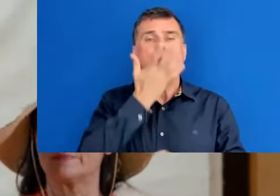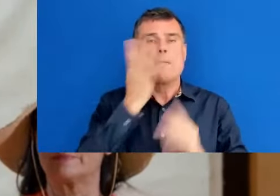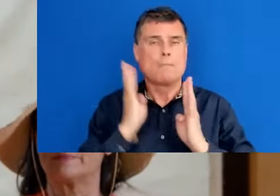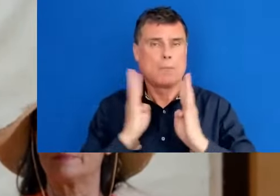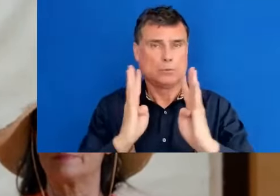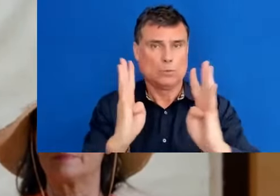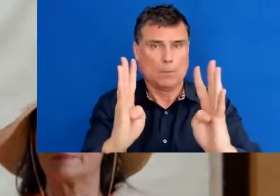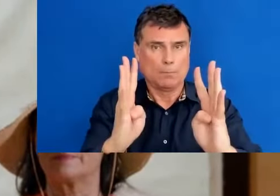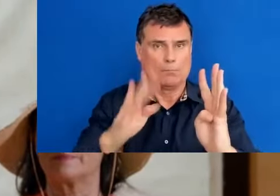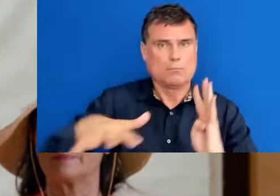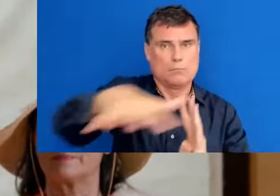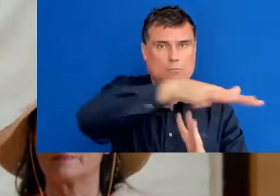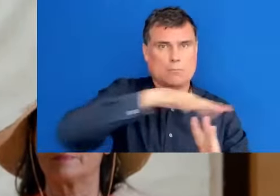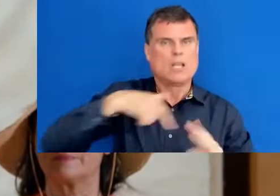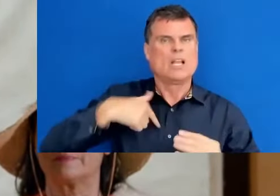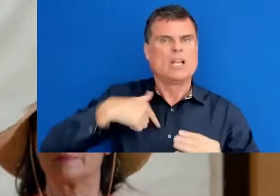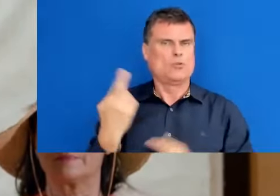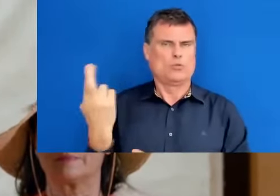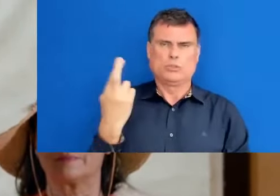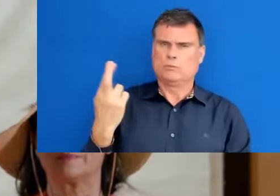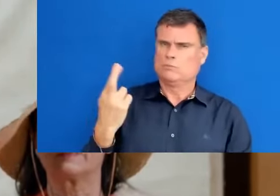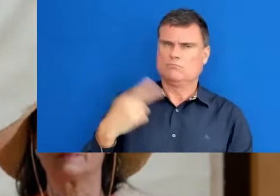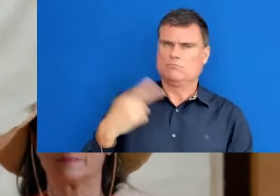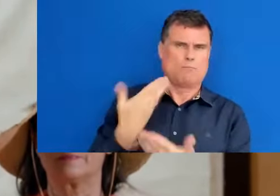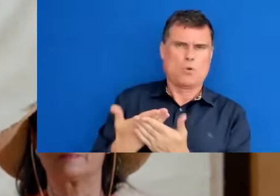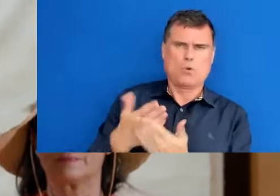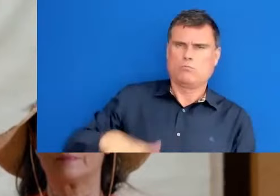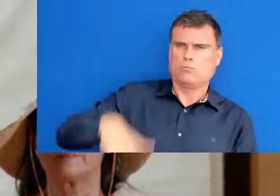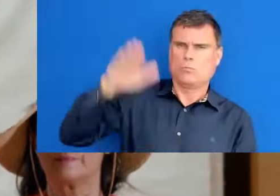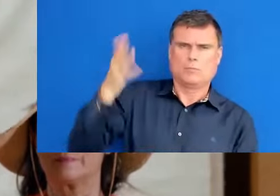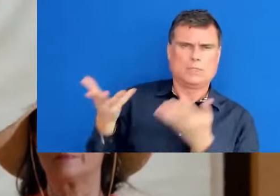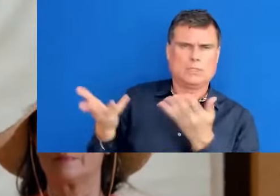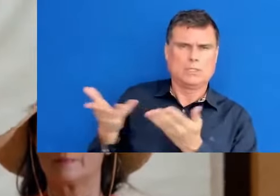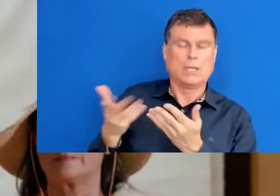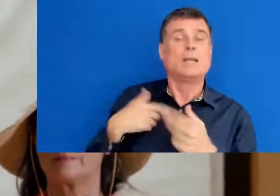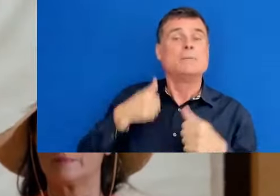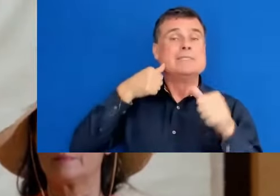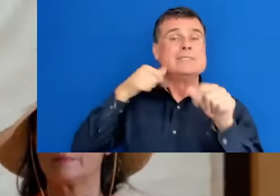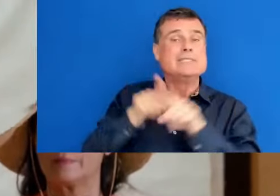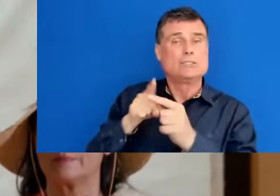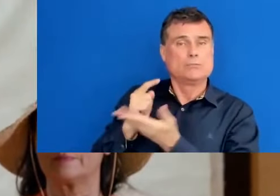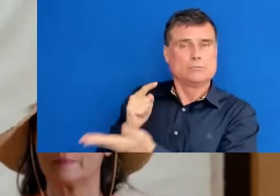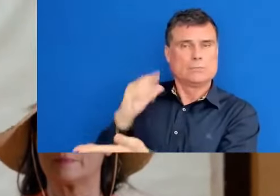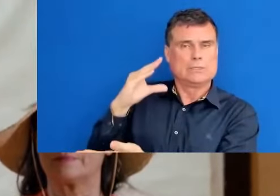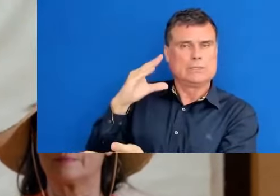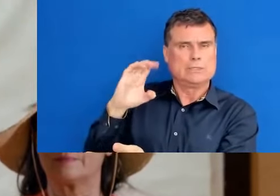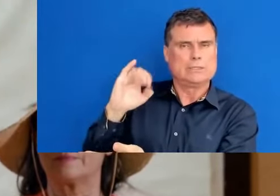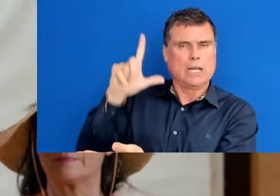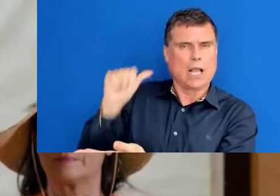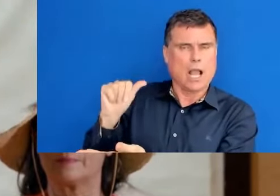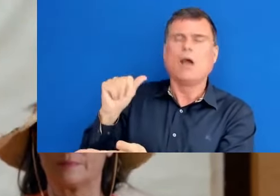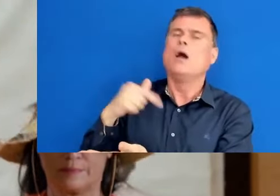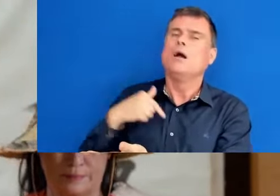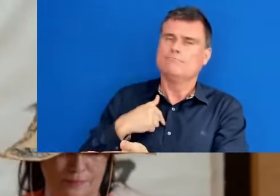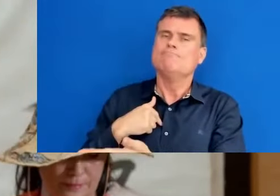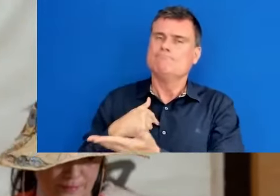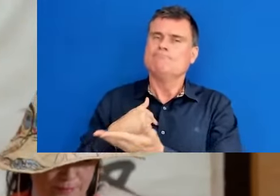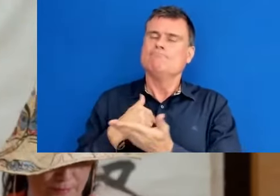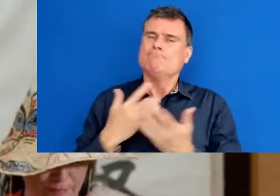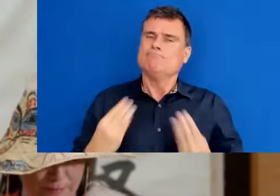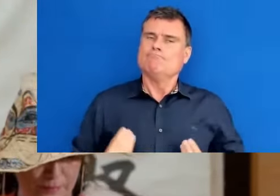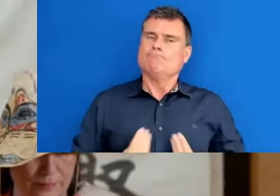from Musqueam. I live in Richmond. I grew up here my whole life, along with my sister. And I'm very,